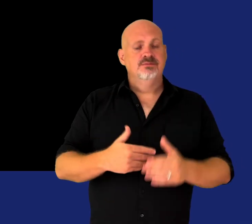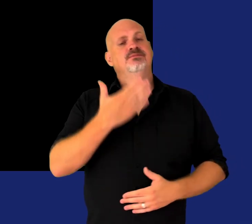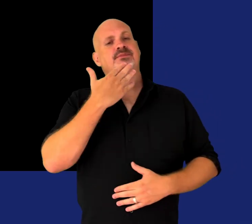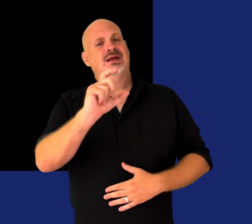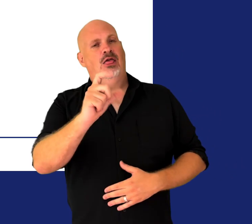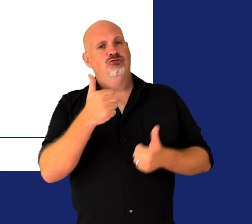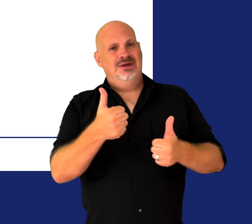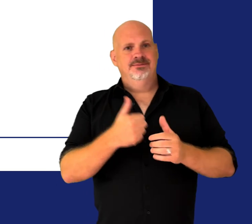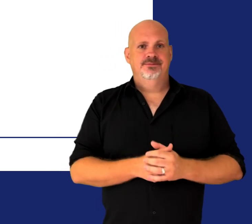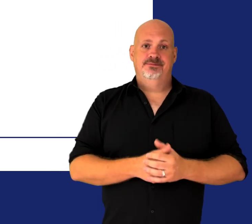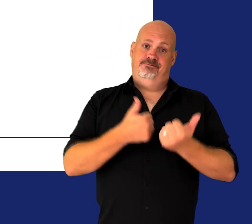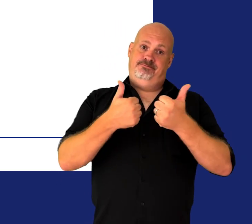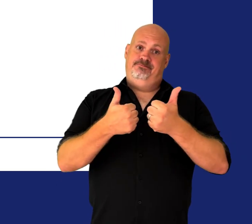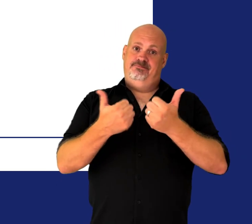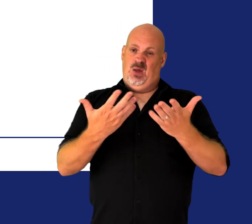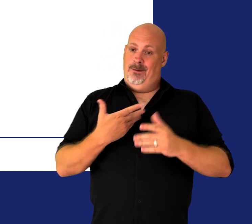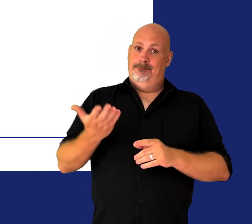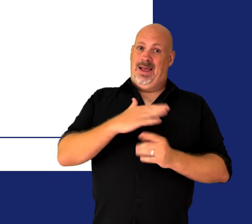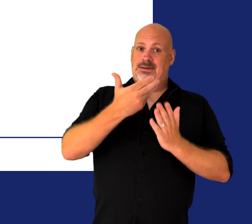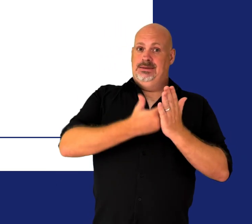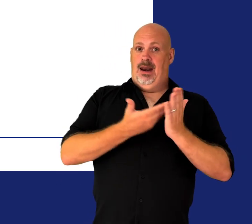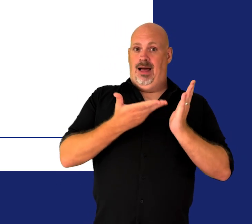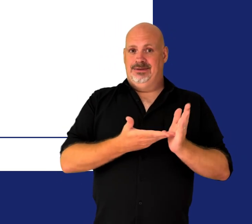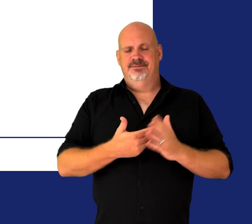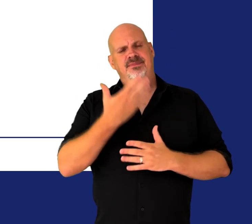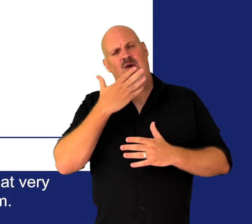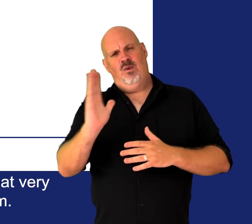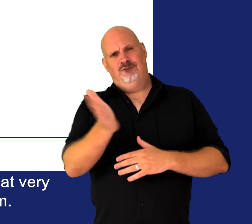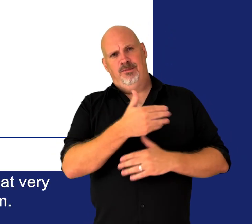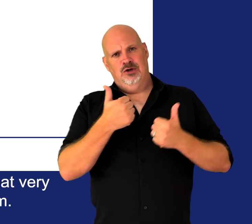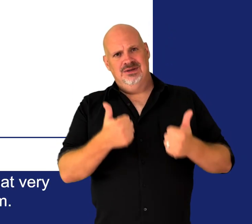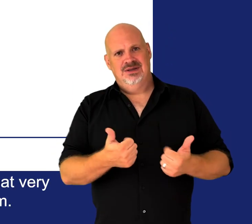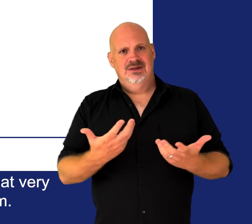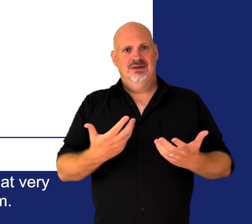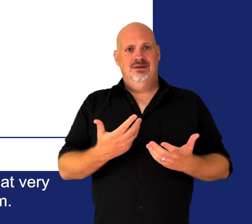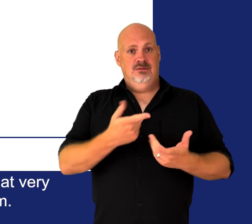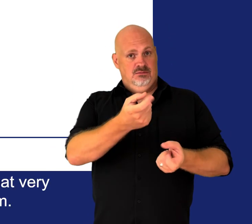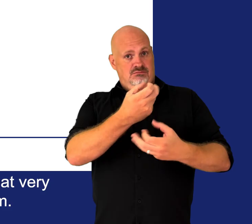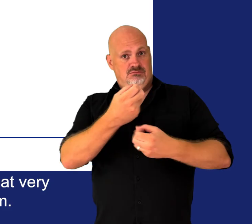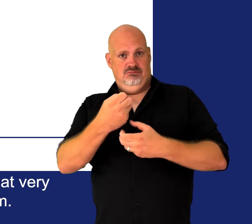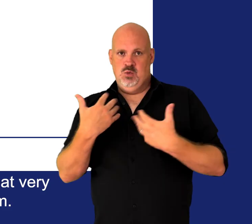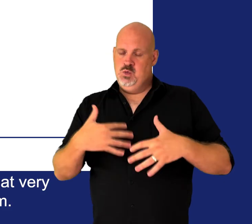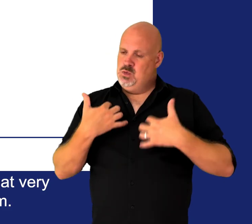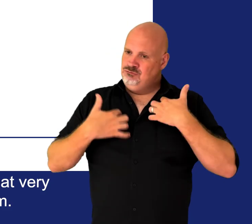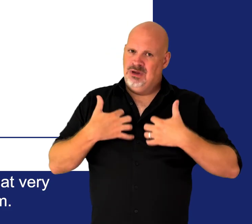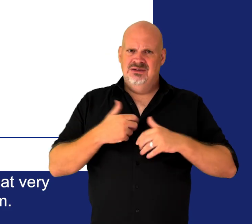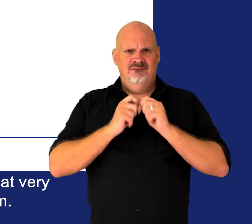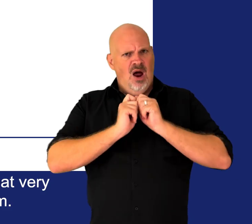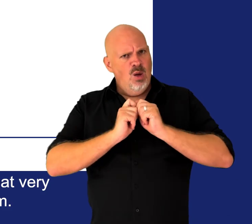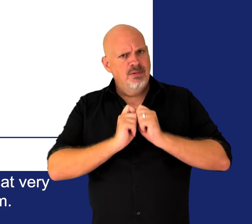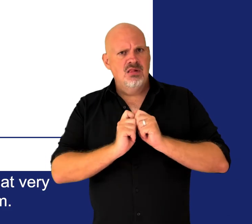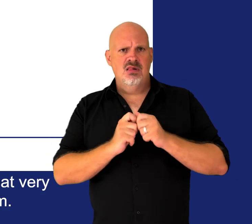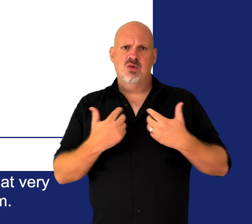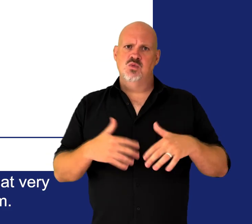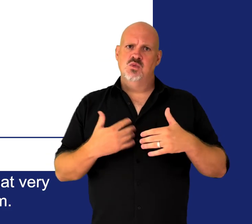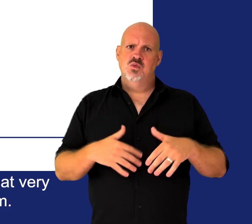Thanks, Catherine. Yeah, we should be going back to our slides now. So thank you to everybody so far. I certainly found that very